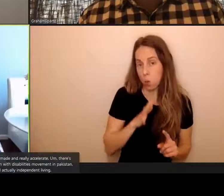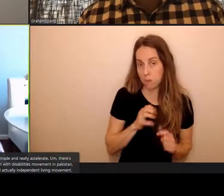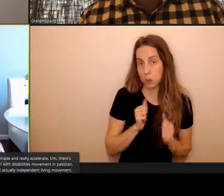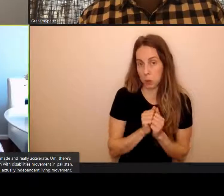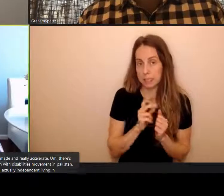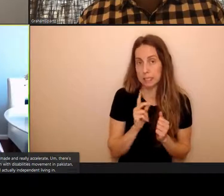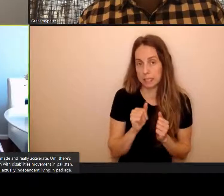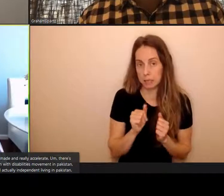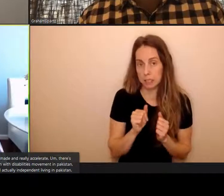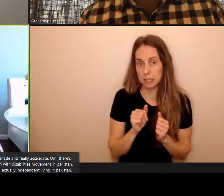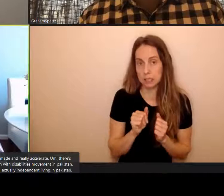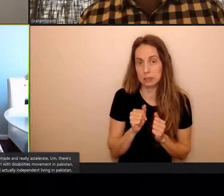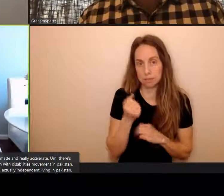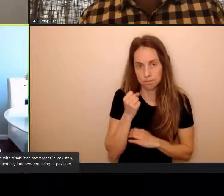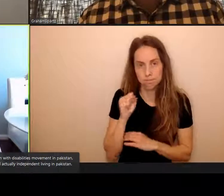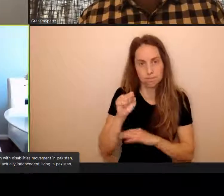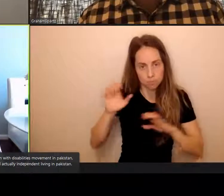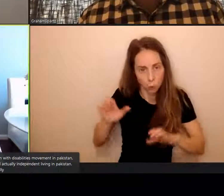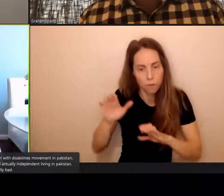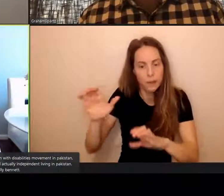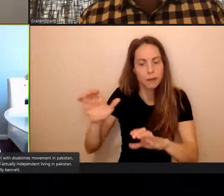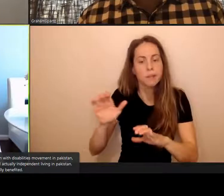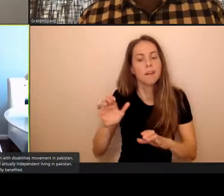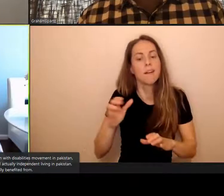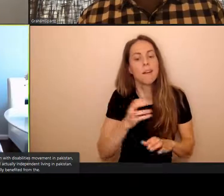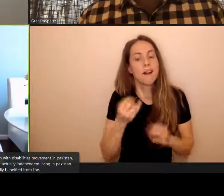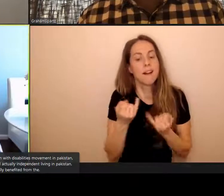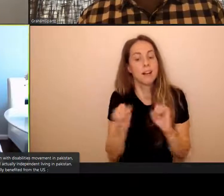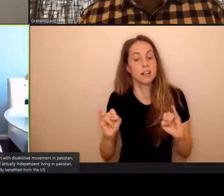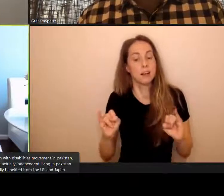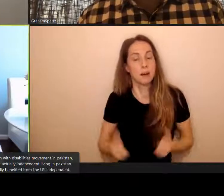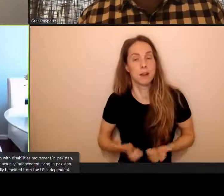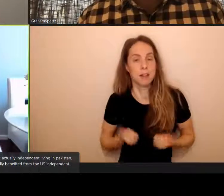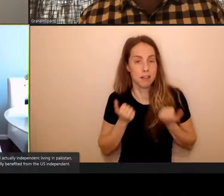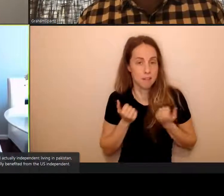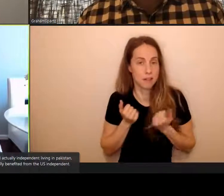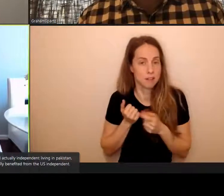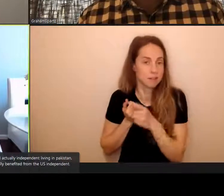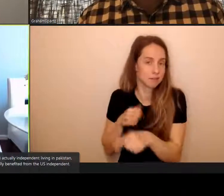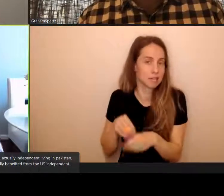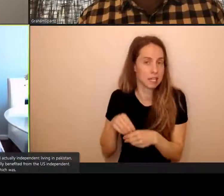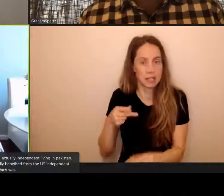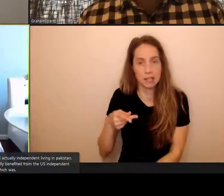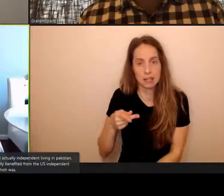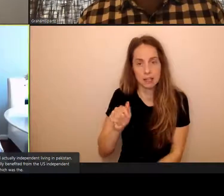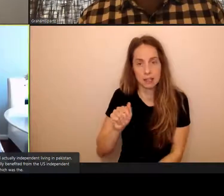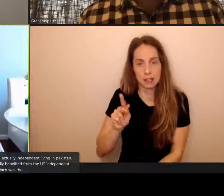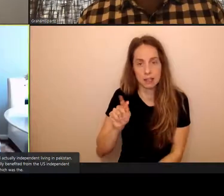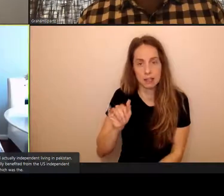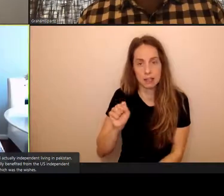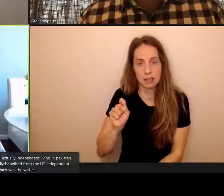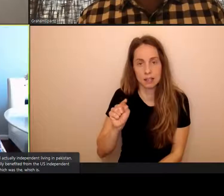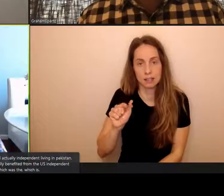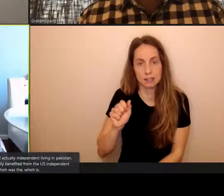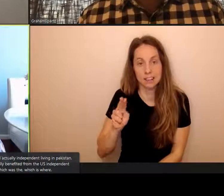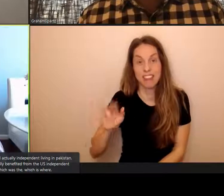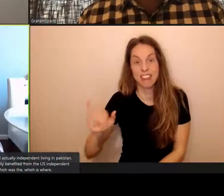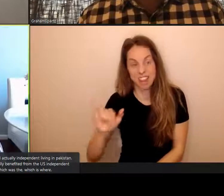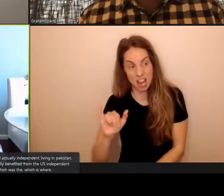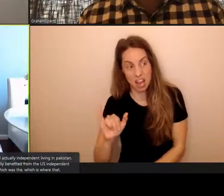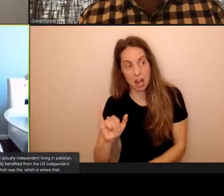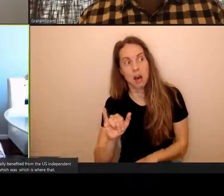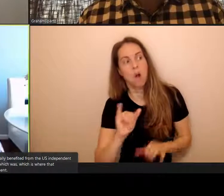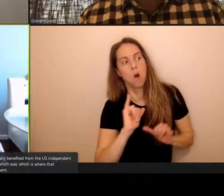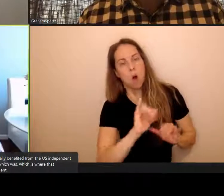in Pakistan that really benefited from the US independent living movement, which is where